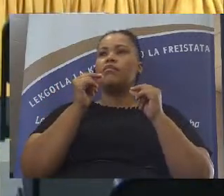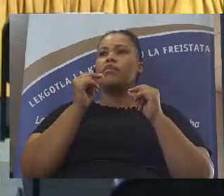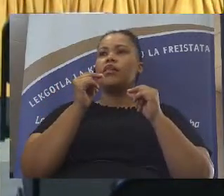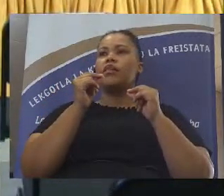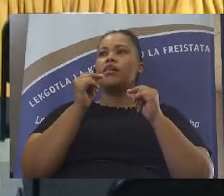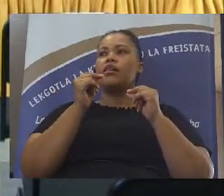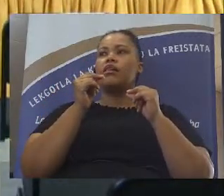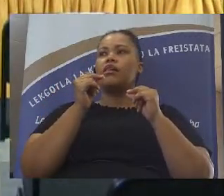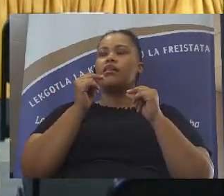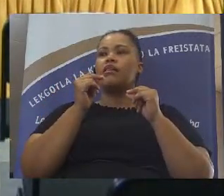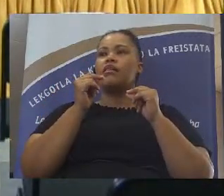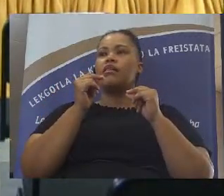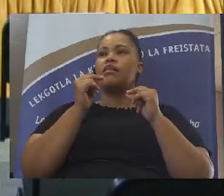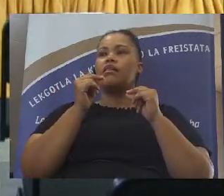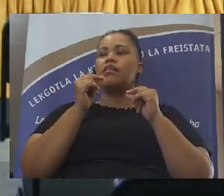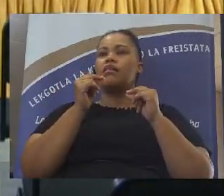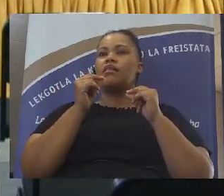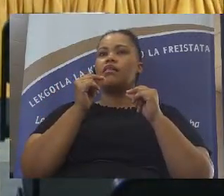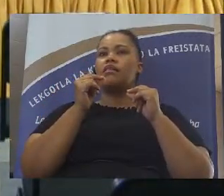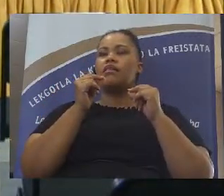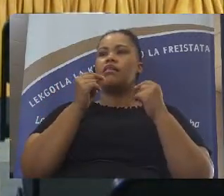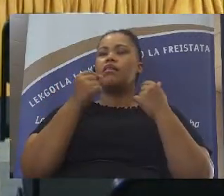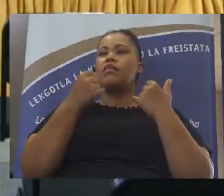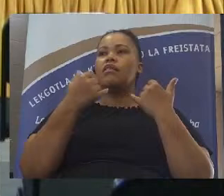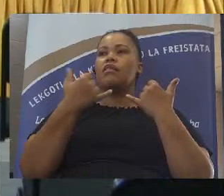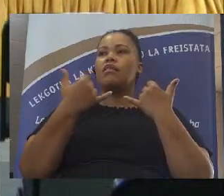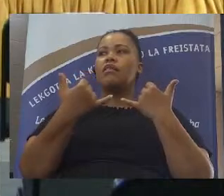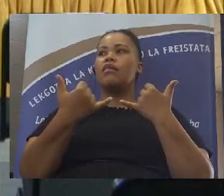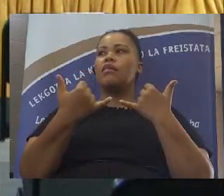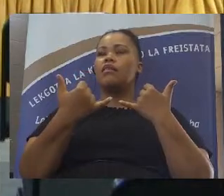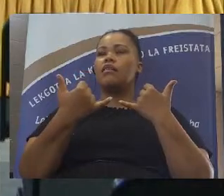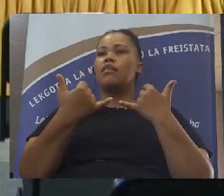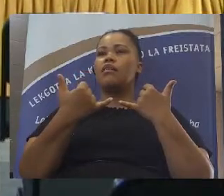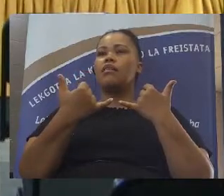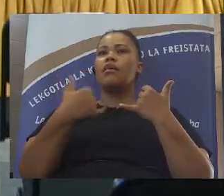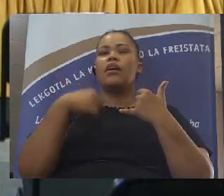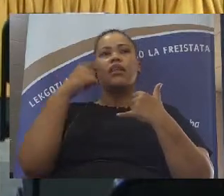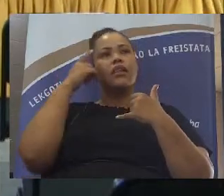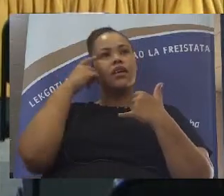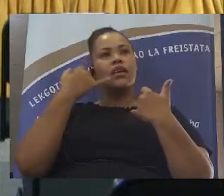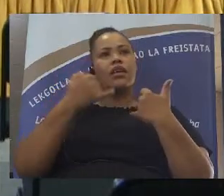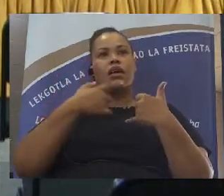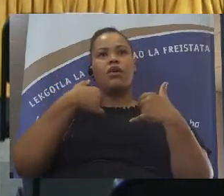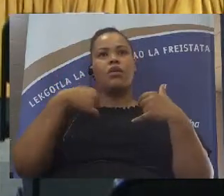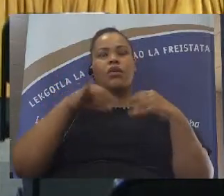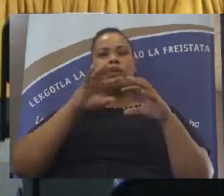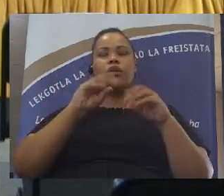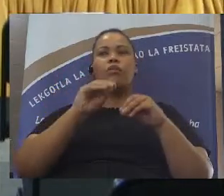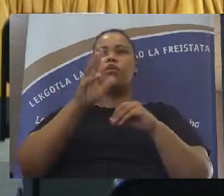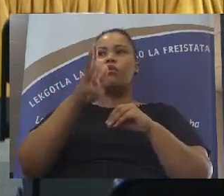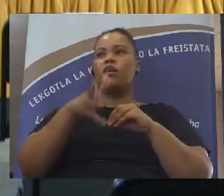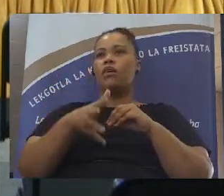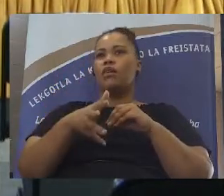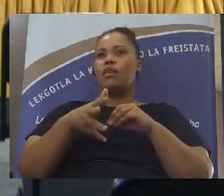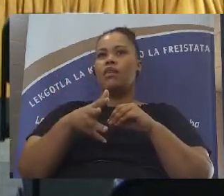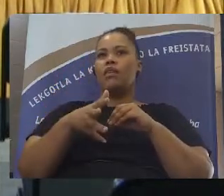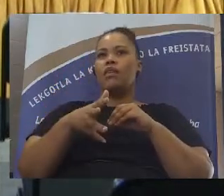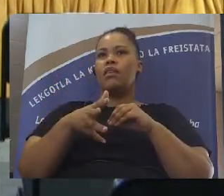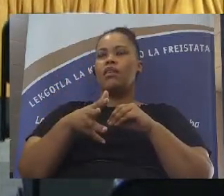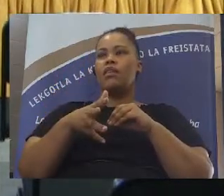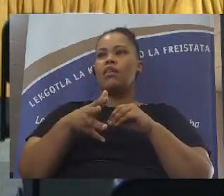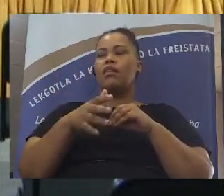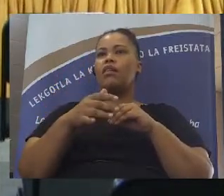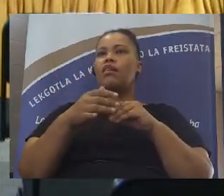bana ba ke sebetsang le bona ba ile kae. Bane ba tshwantse ba bue ka taba ya lunch hore ho etsahala jwang. A ke batle hore ke